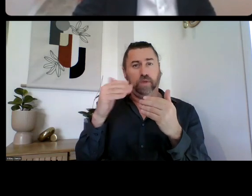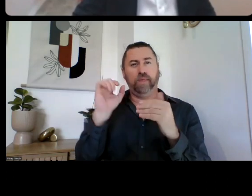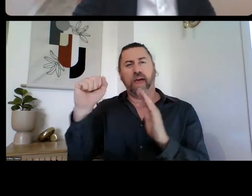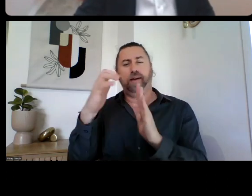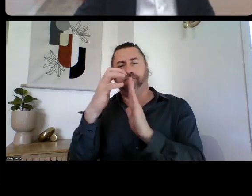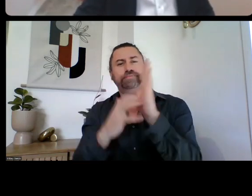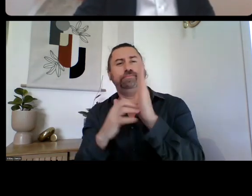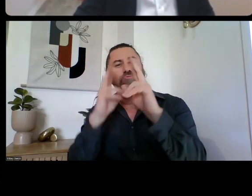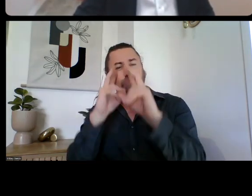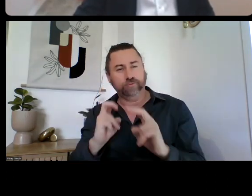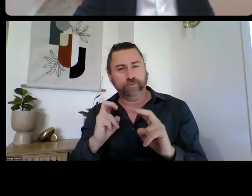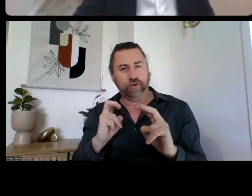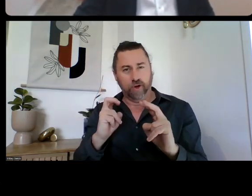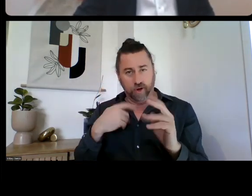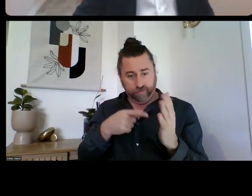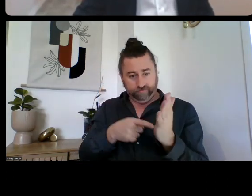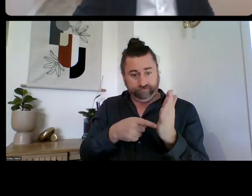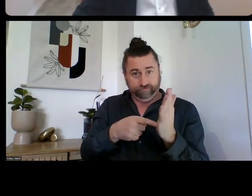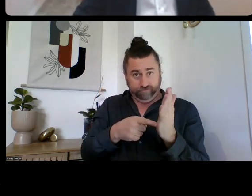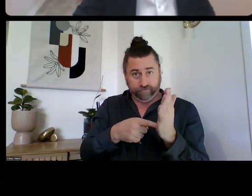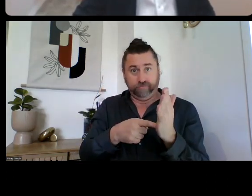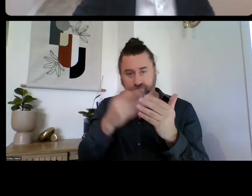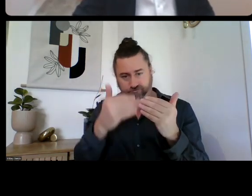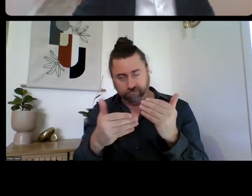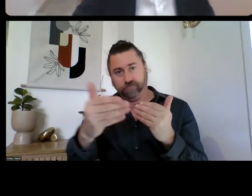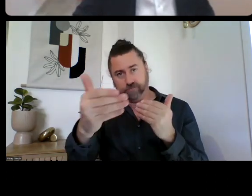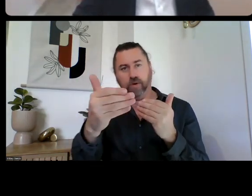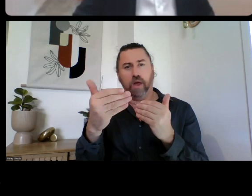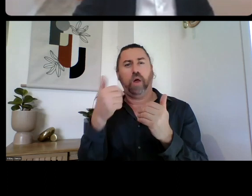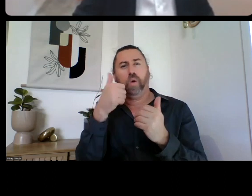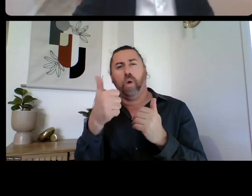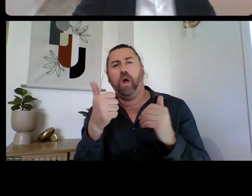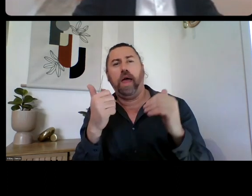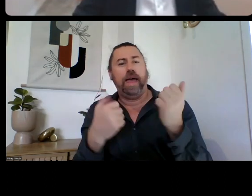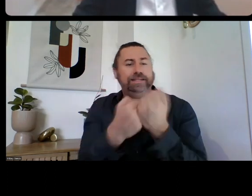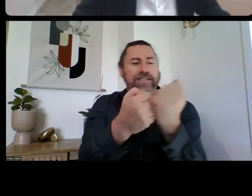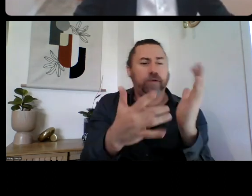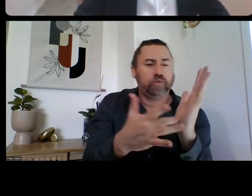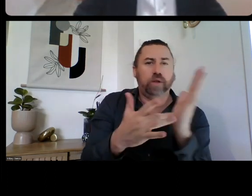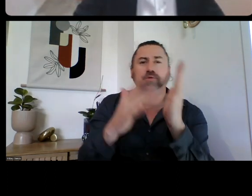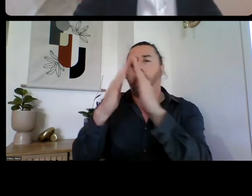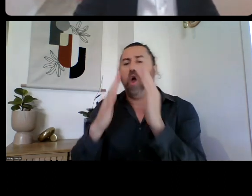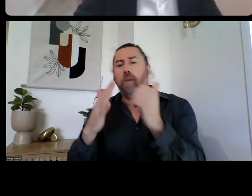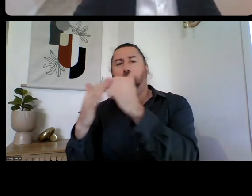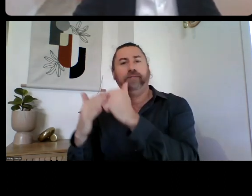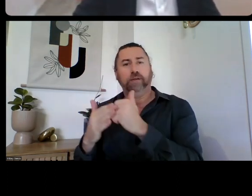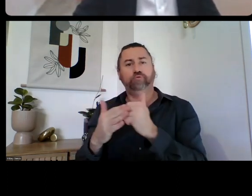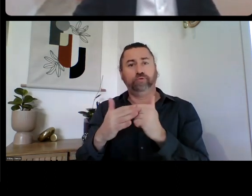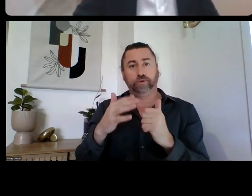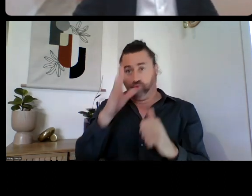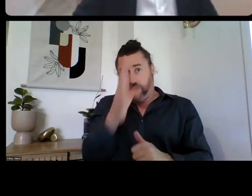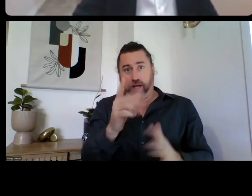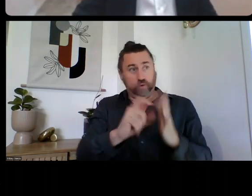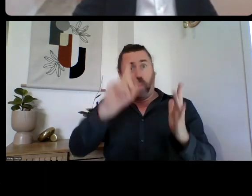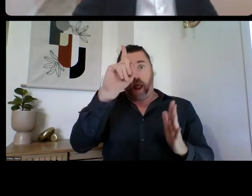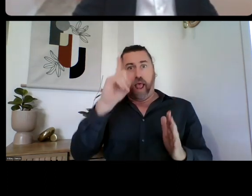paper, would provide upfront access to assistive technology and home modifications following assessment. So